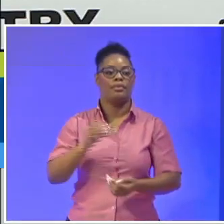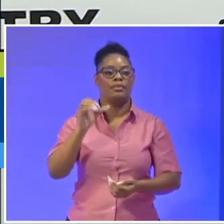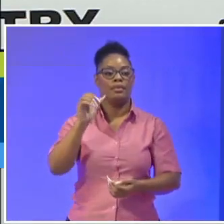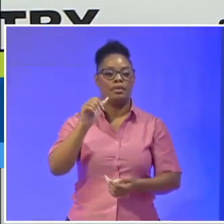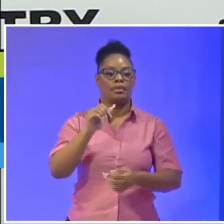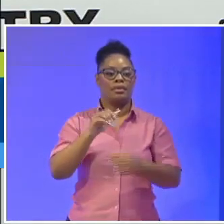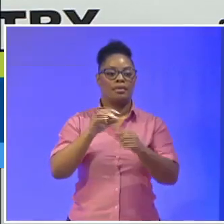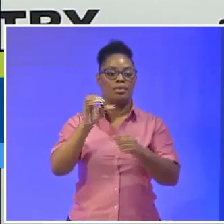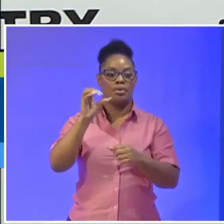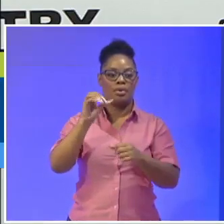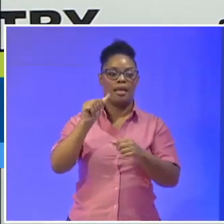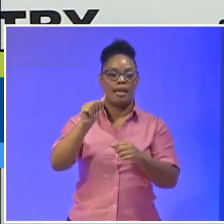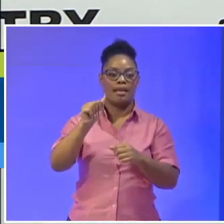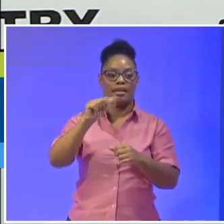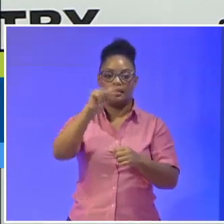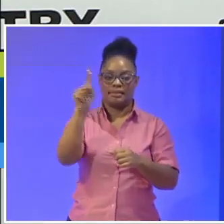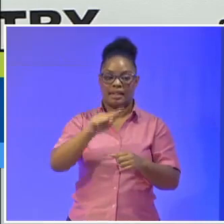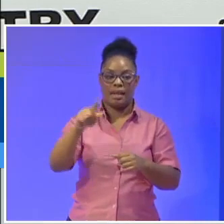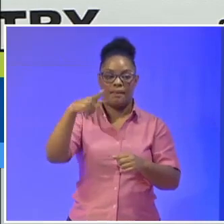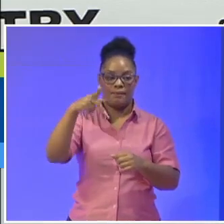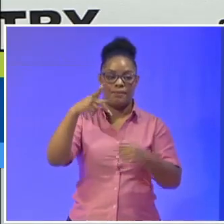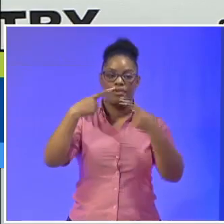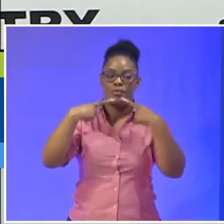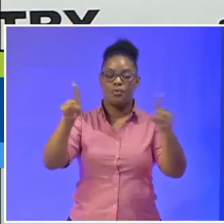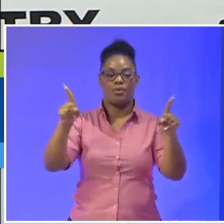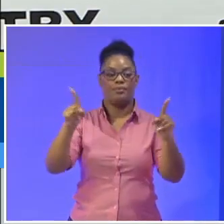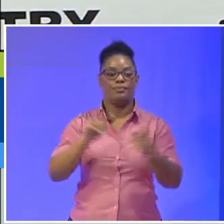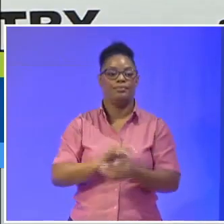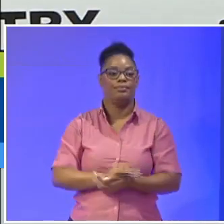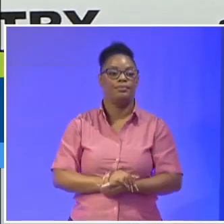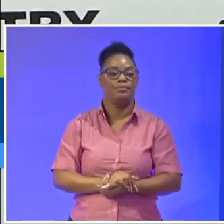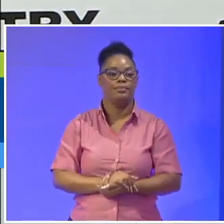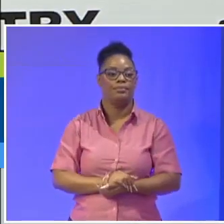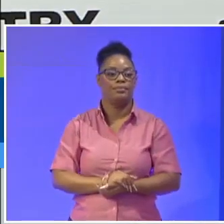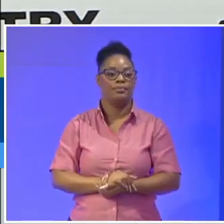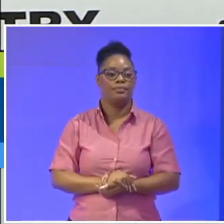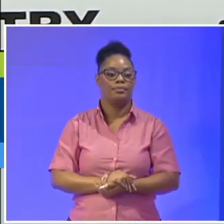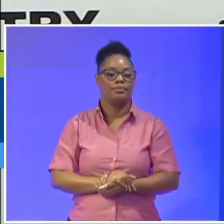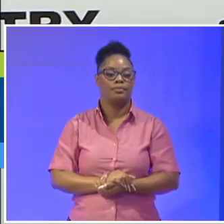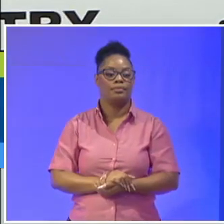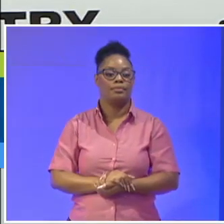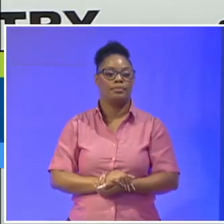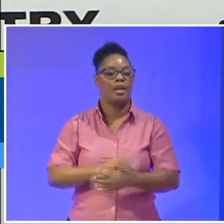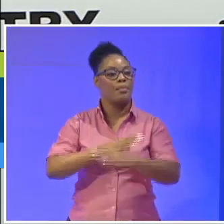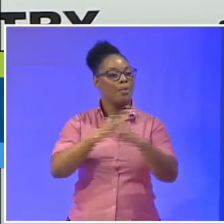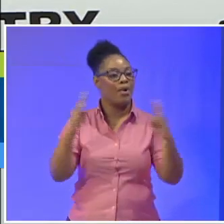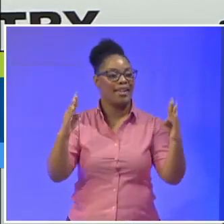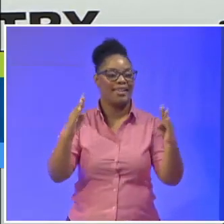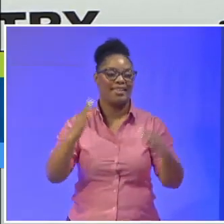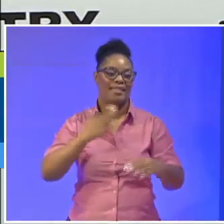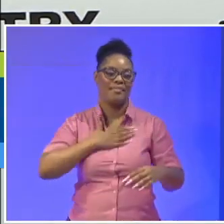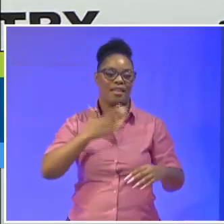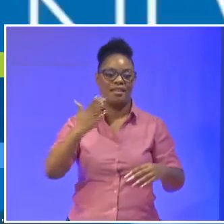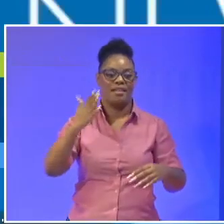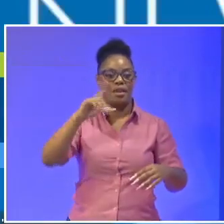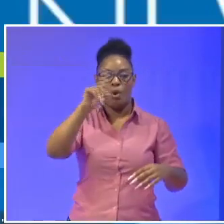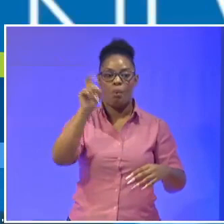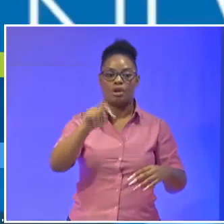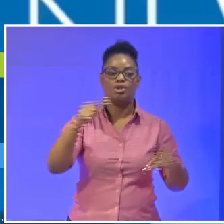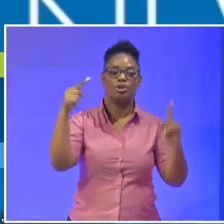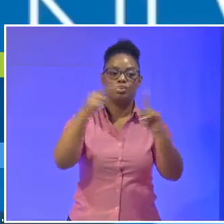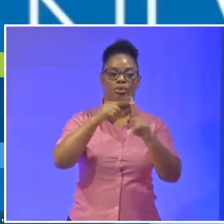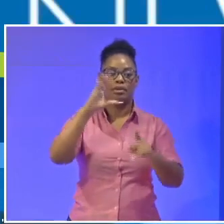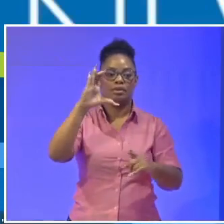azpnews.com. Good morning, Private Harry, azpnews.com. Good morning. Well, my first question is for the CMO, and my second